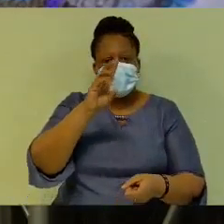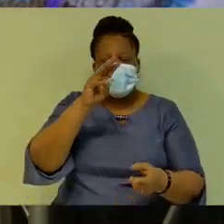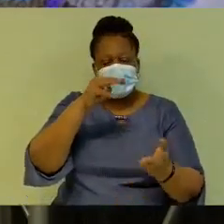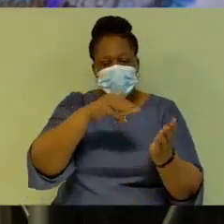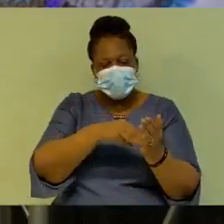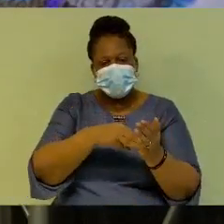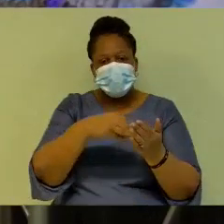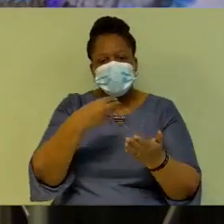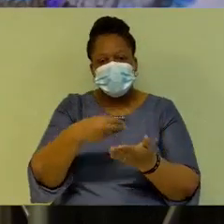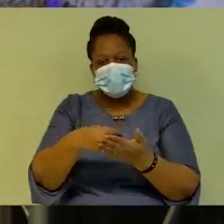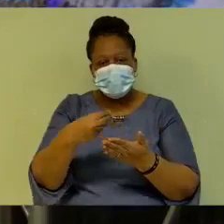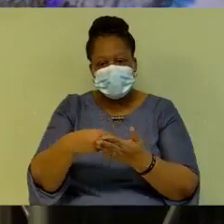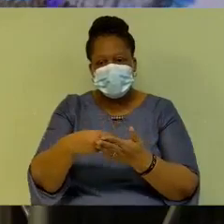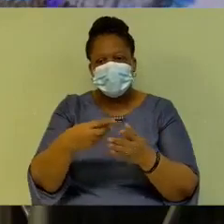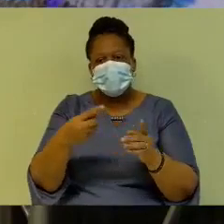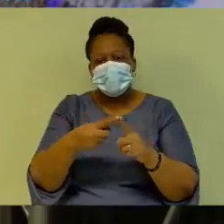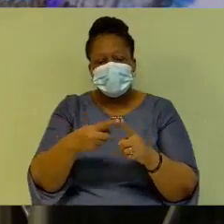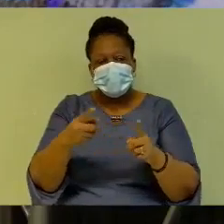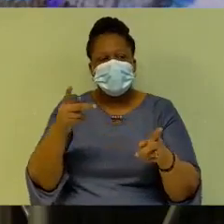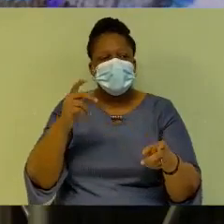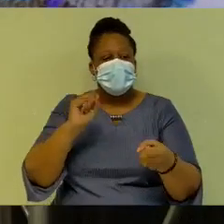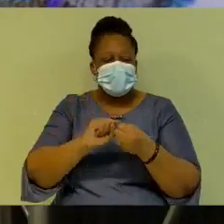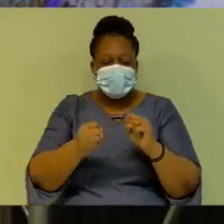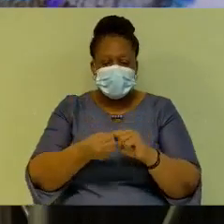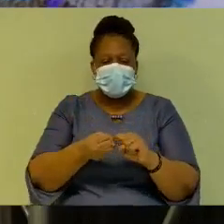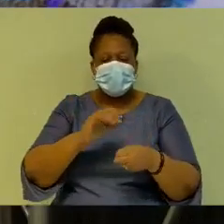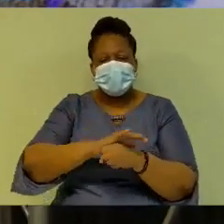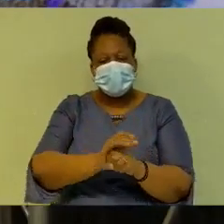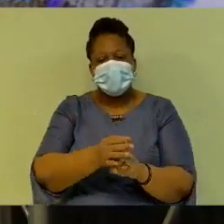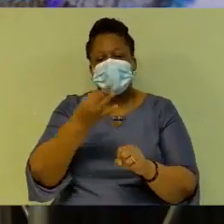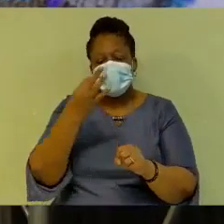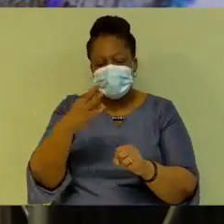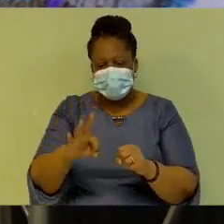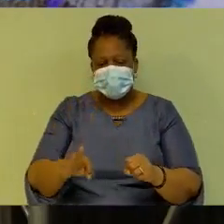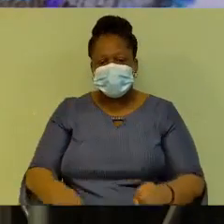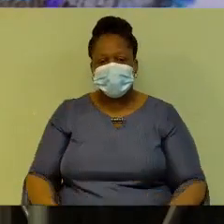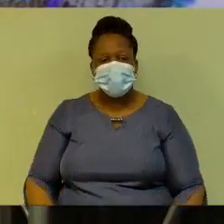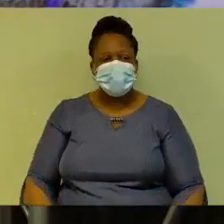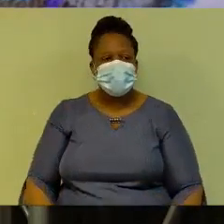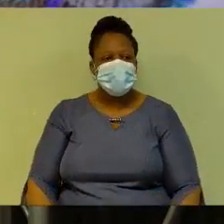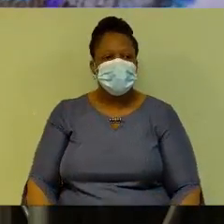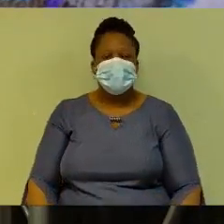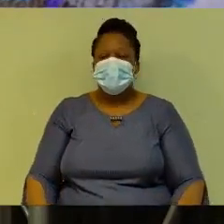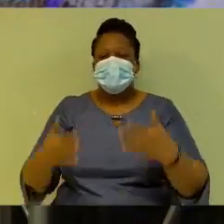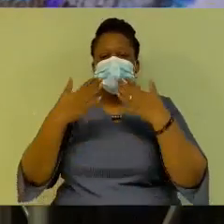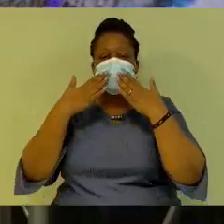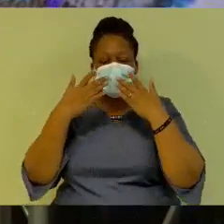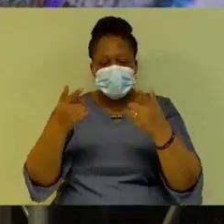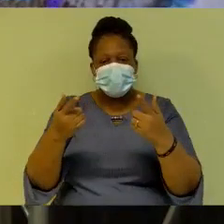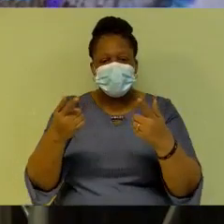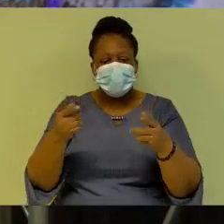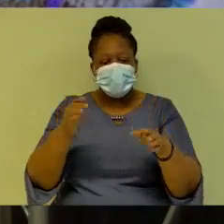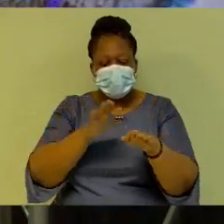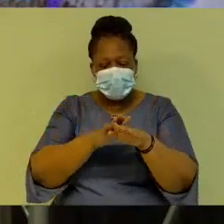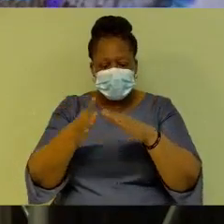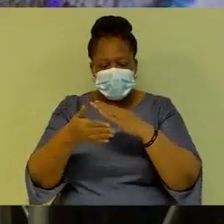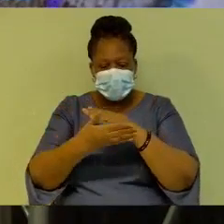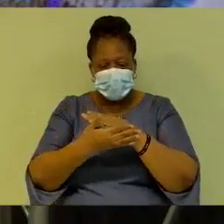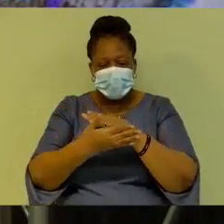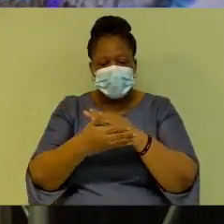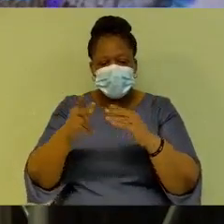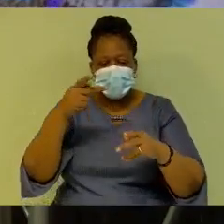$1,000 to the fight against COVID-19. So we want to say a hearty thank you to the Jamaican Kittitian